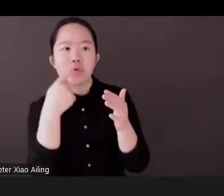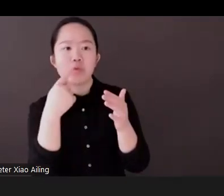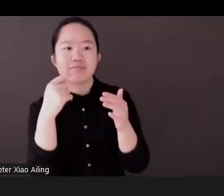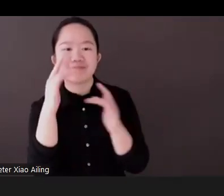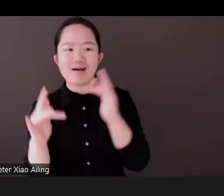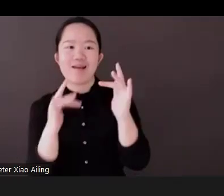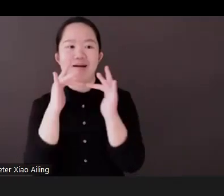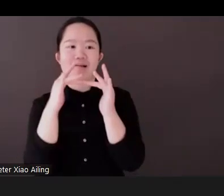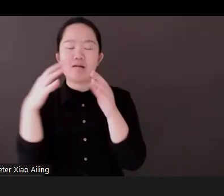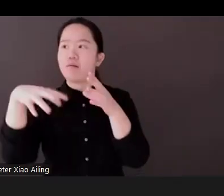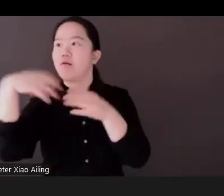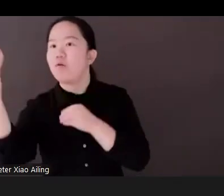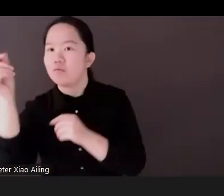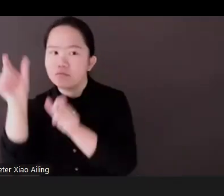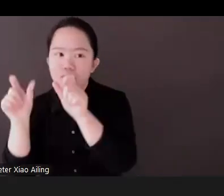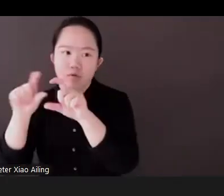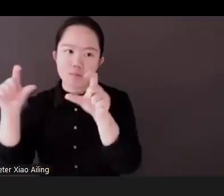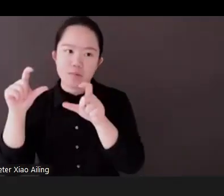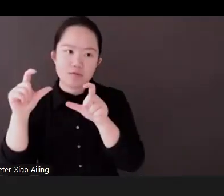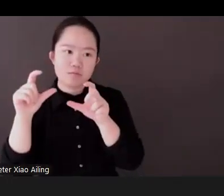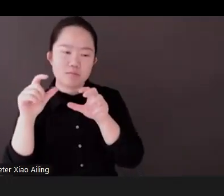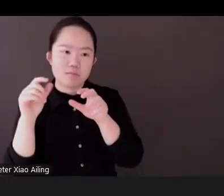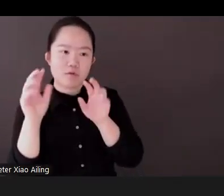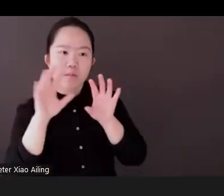And for other hand,